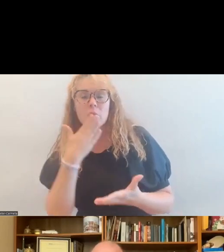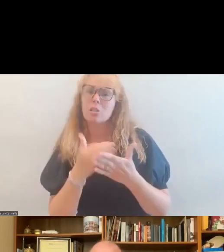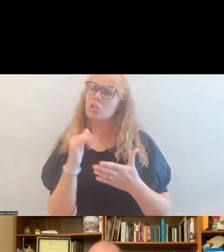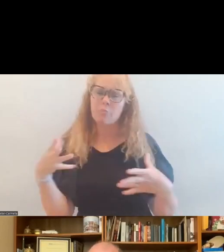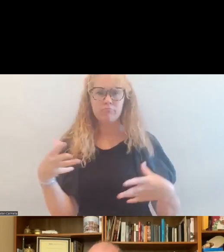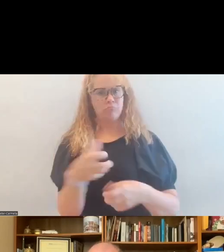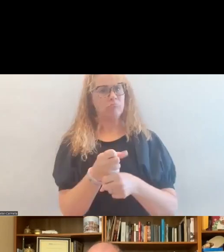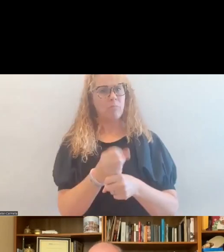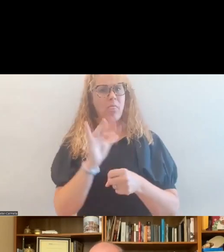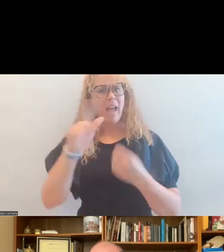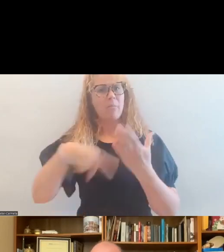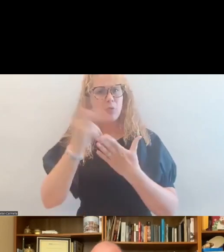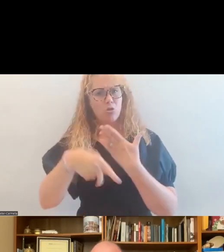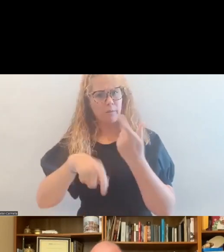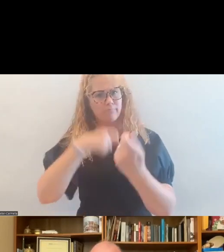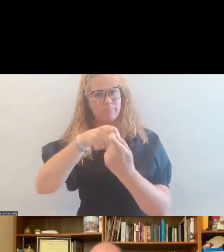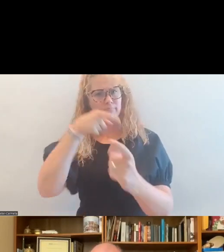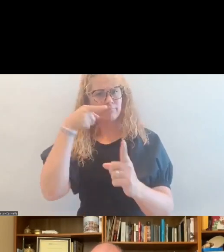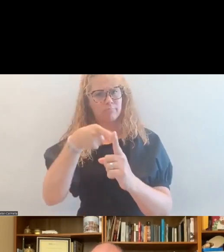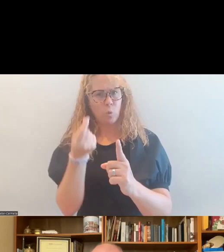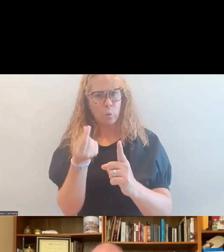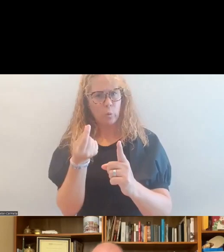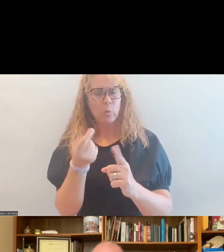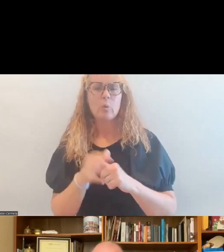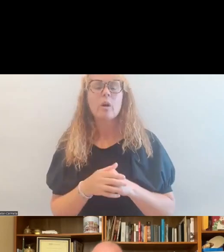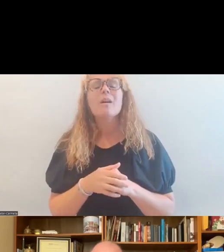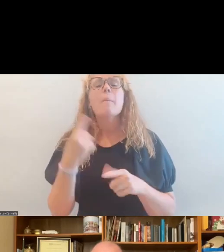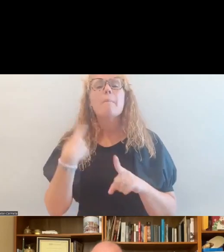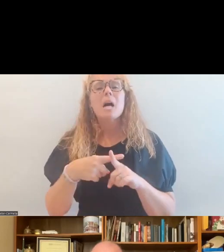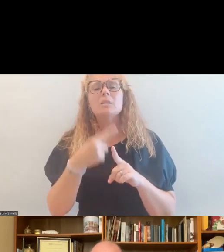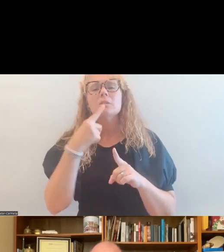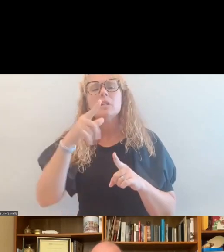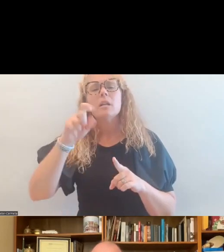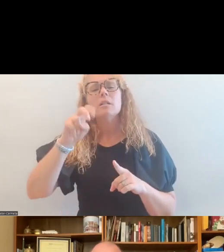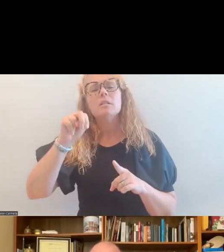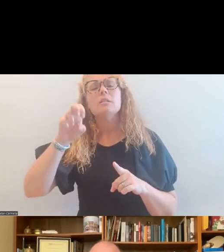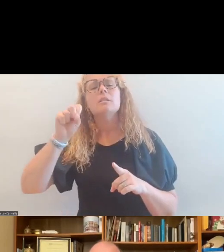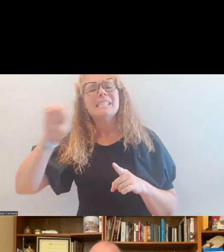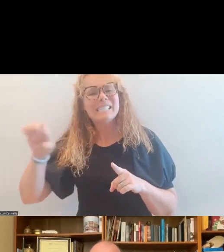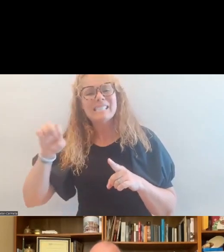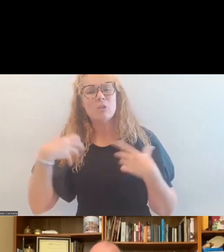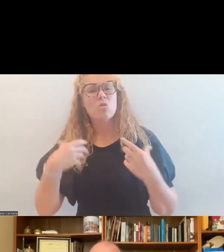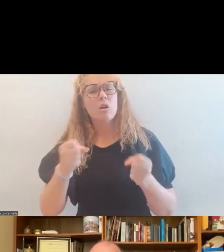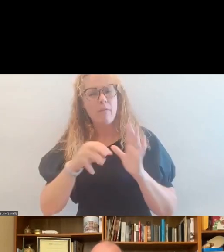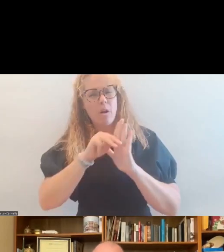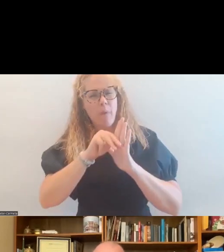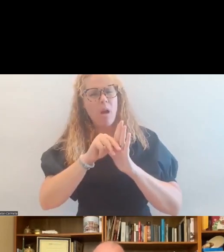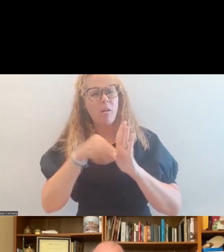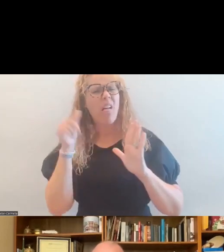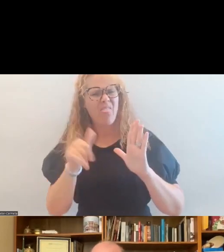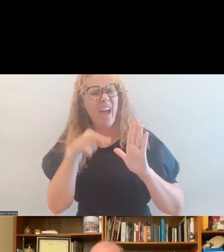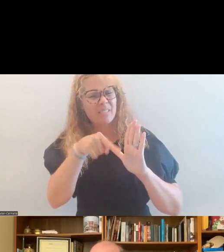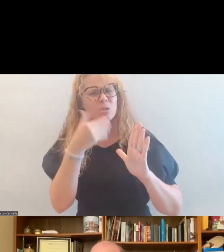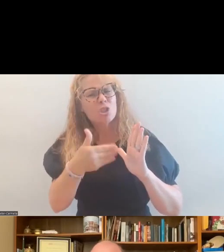the program. And also she referenced the Tennessee recovery model. And it's a good example of how